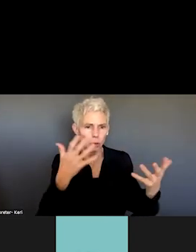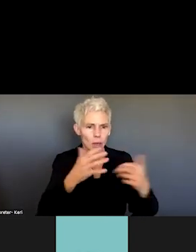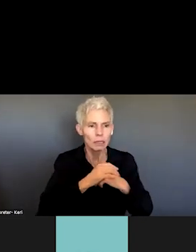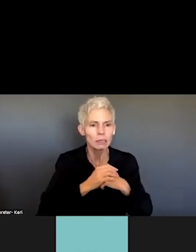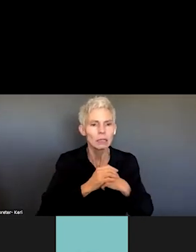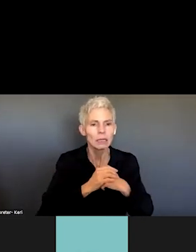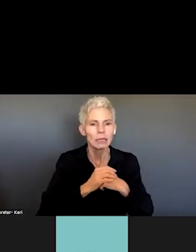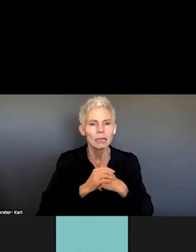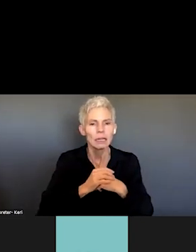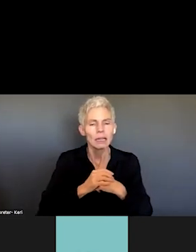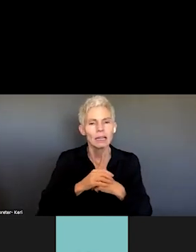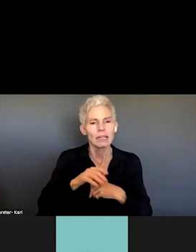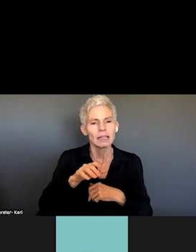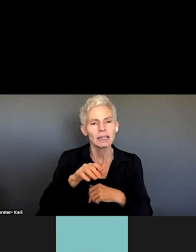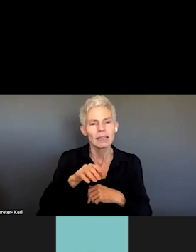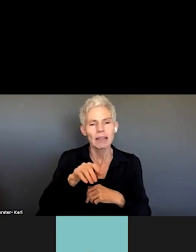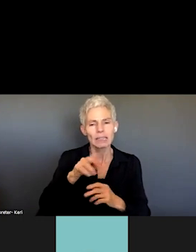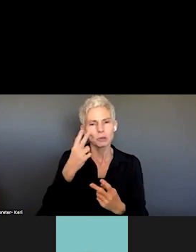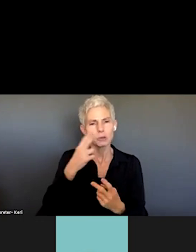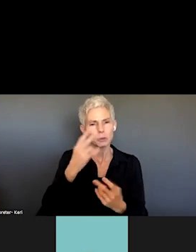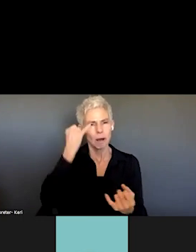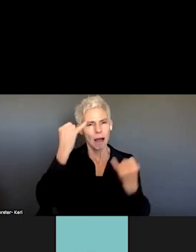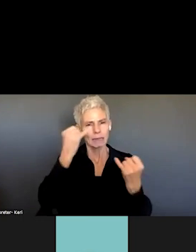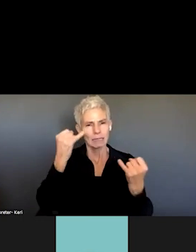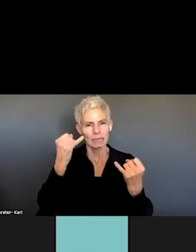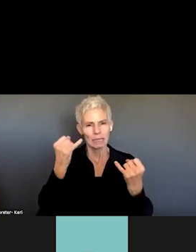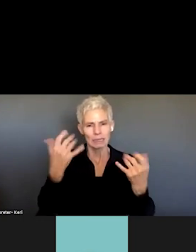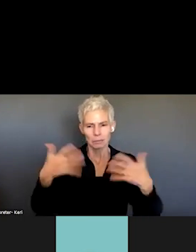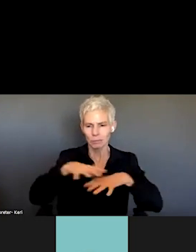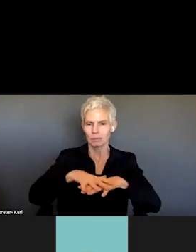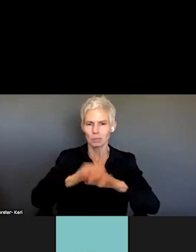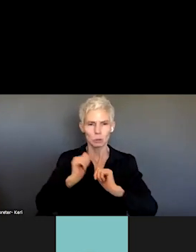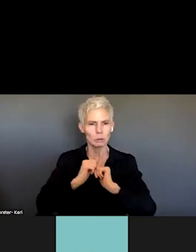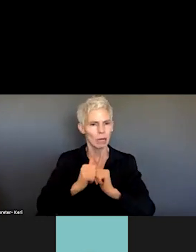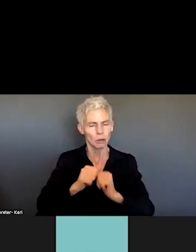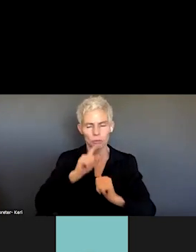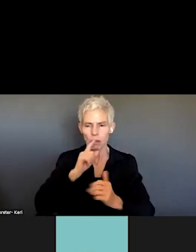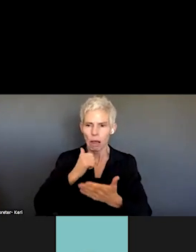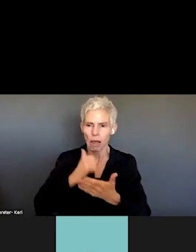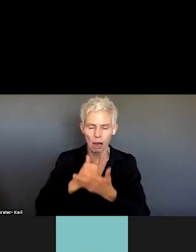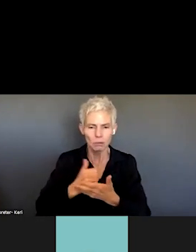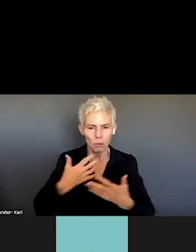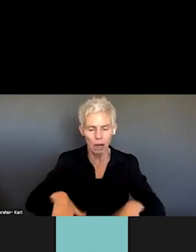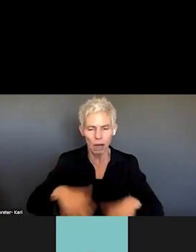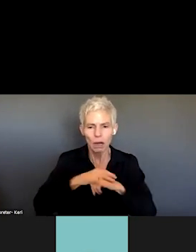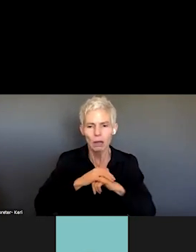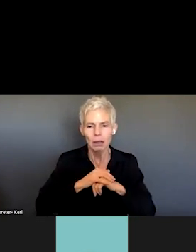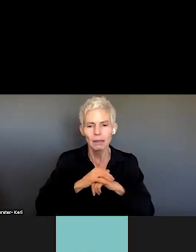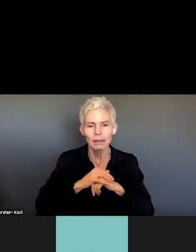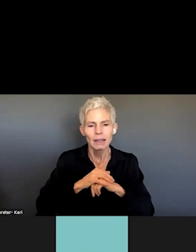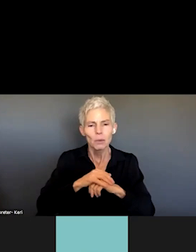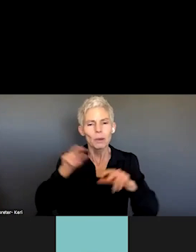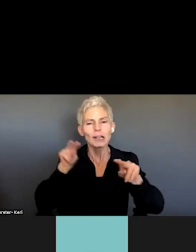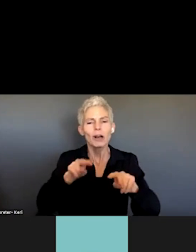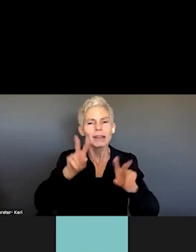Bringing those two concepts together, I think, is really helpful. We're starting to look at the elephant and understand